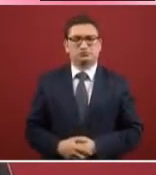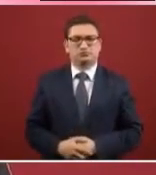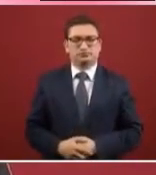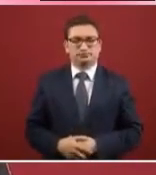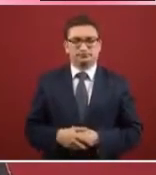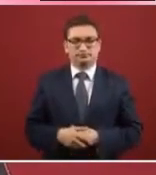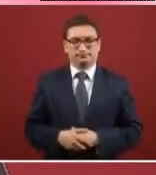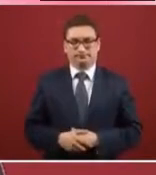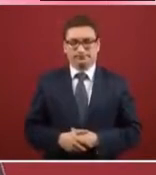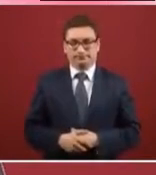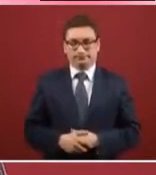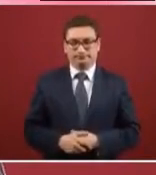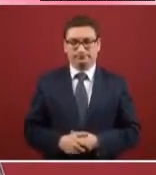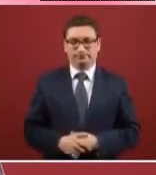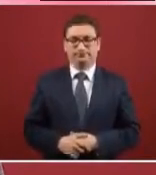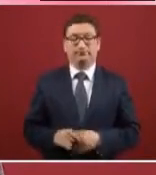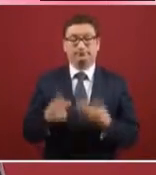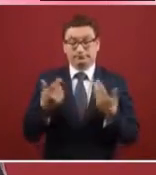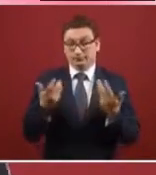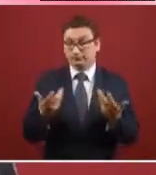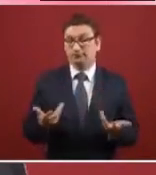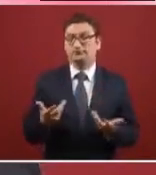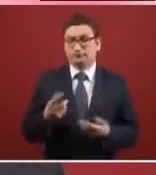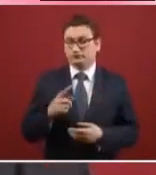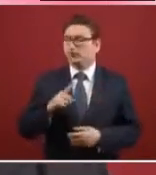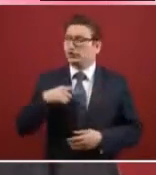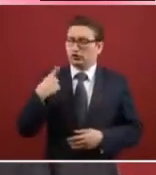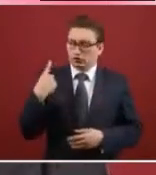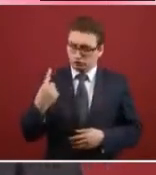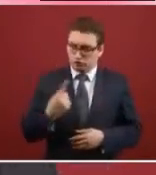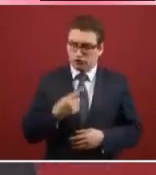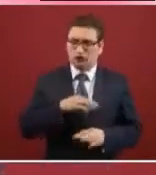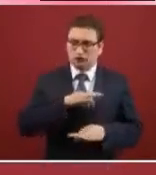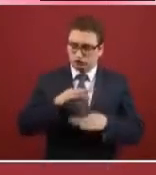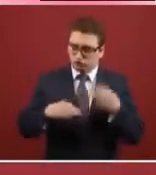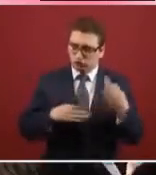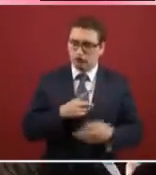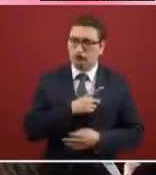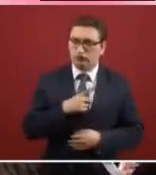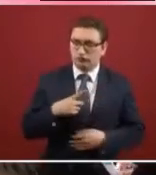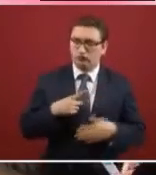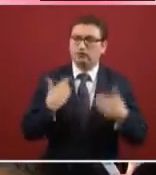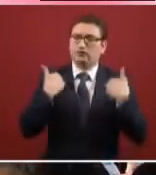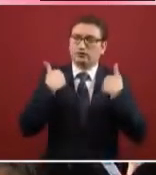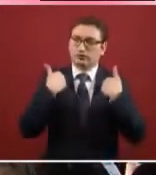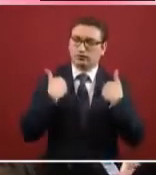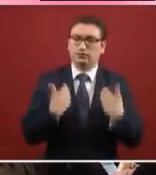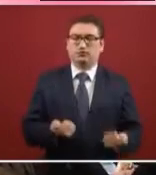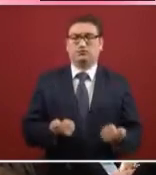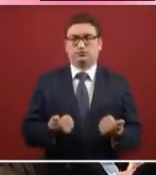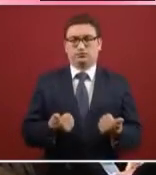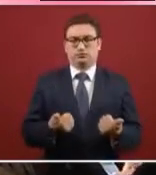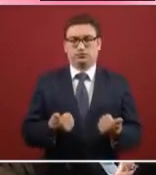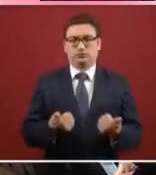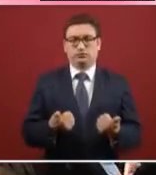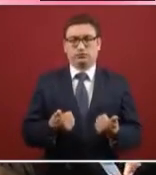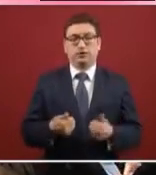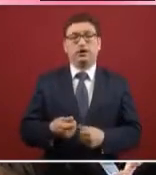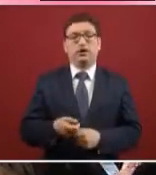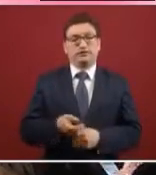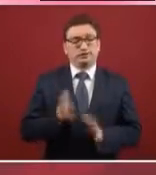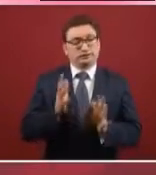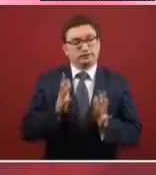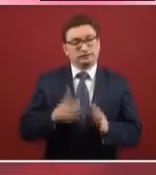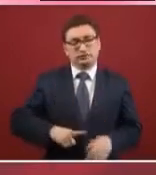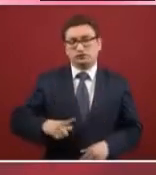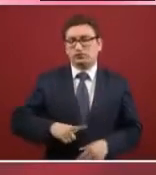Entonces, todos tenemos so we all que entender have to understand que esto ya cambió. That